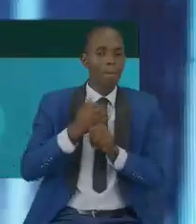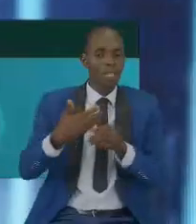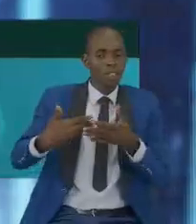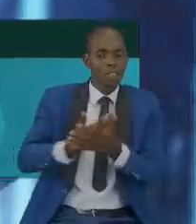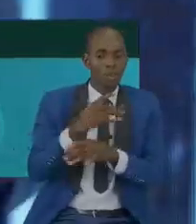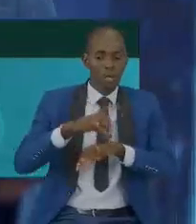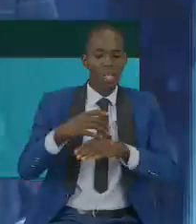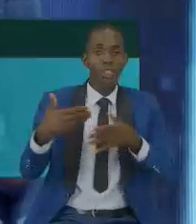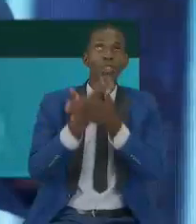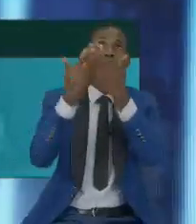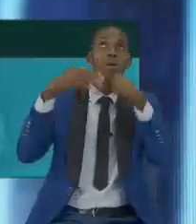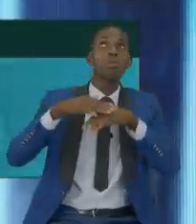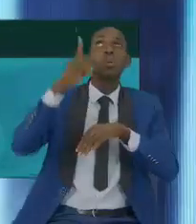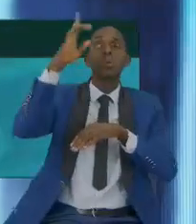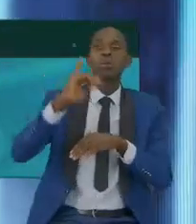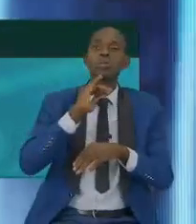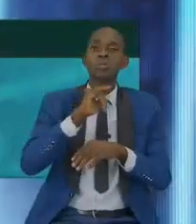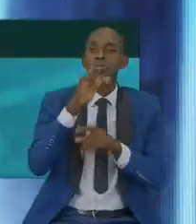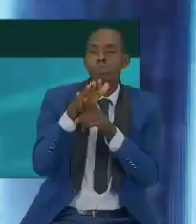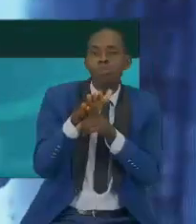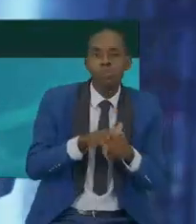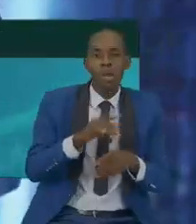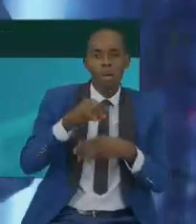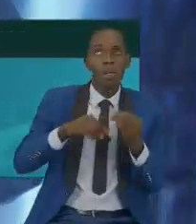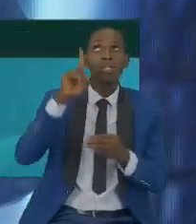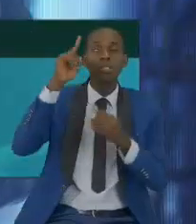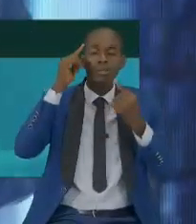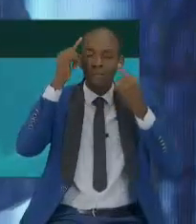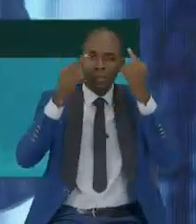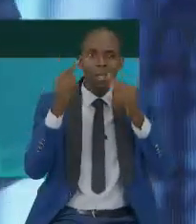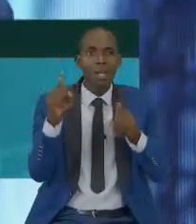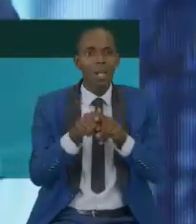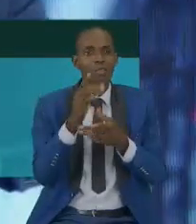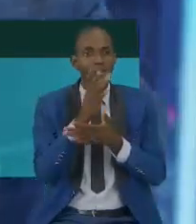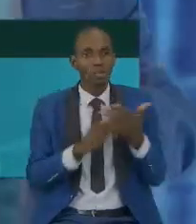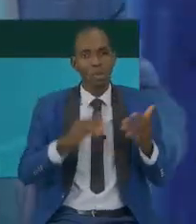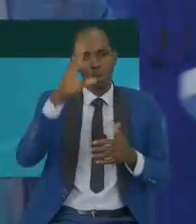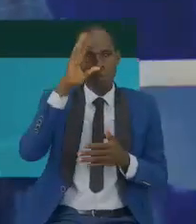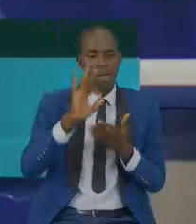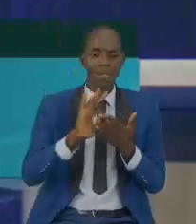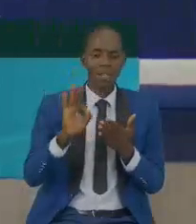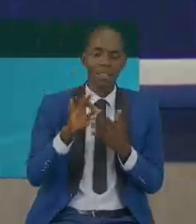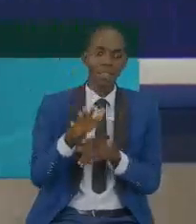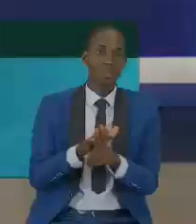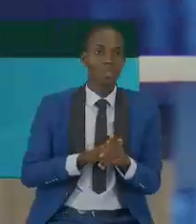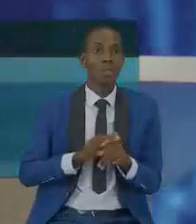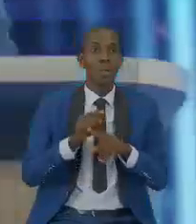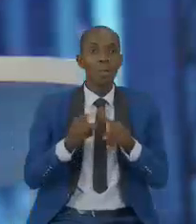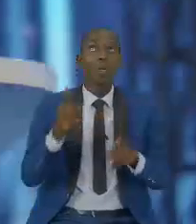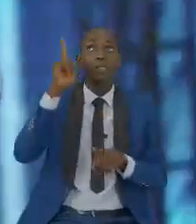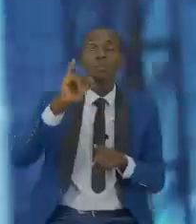The Lord is not slack concerning his promise, as some men count slackness, but is long